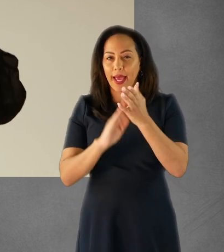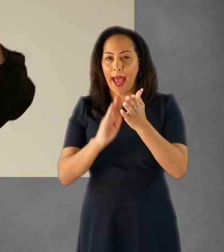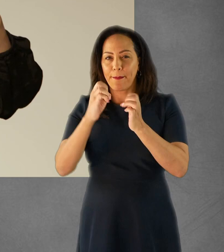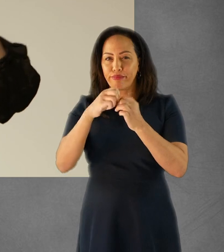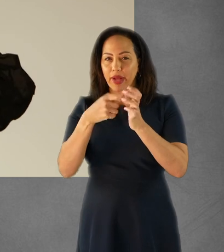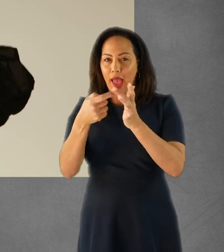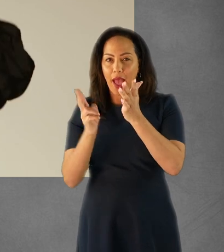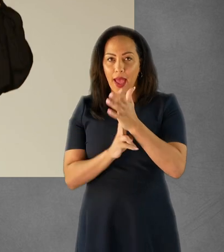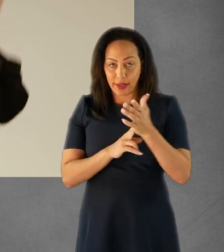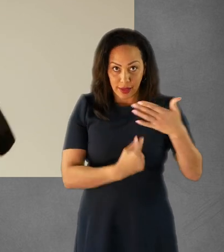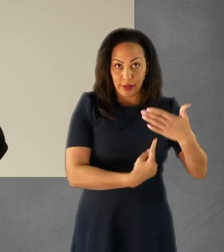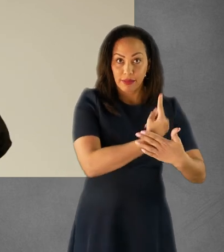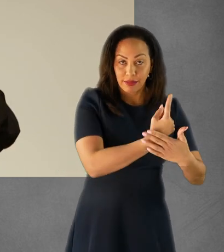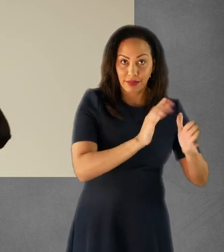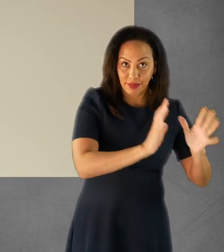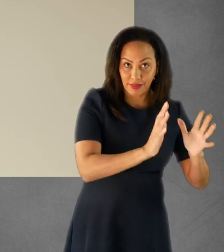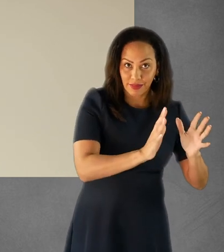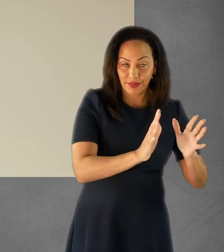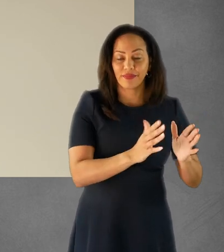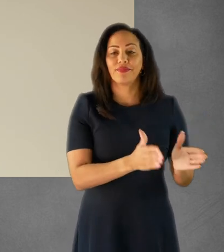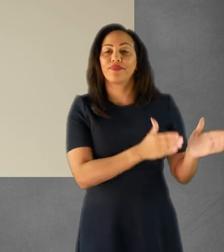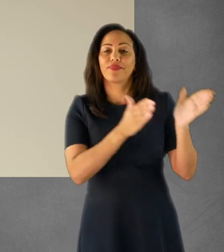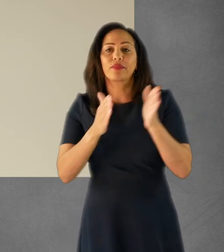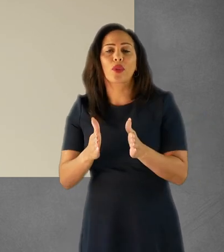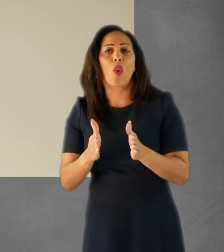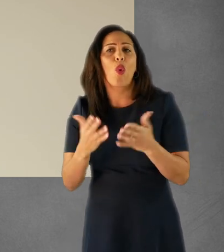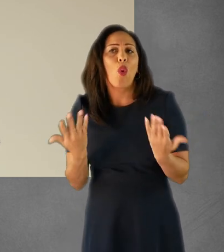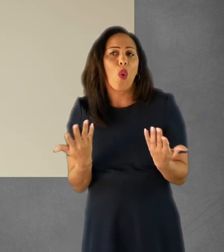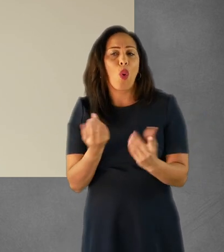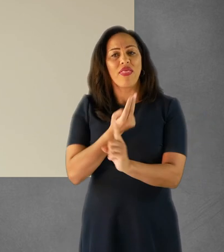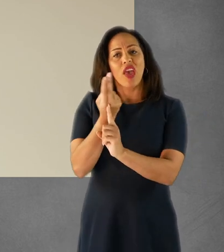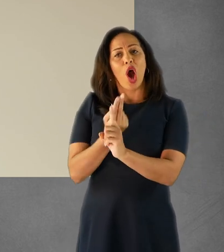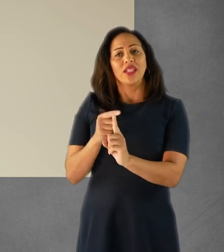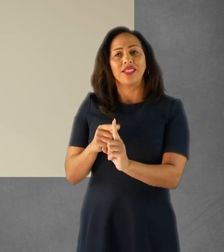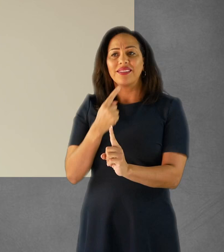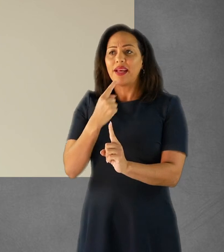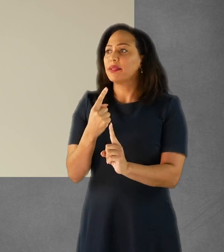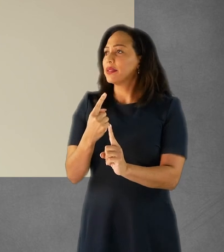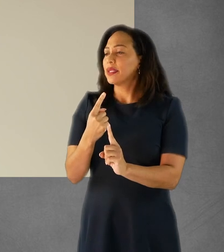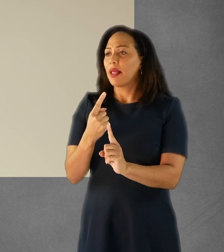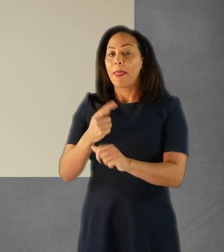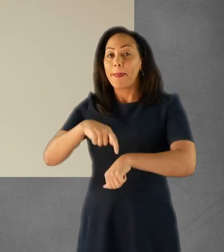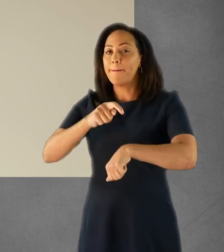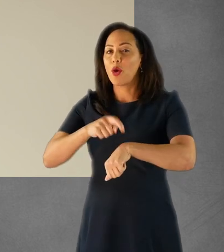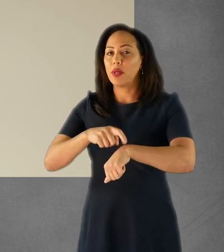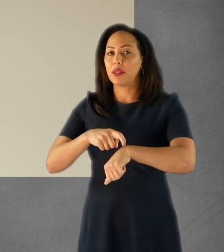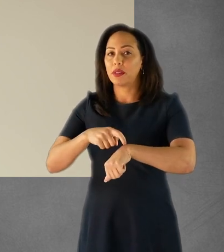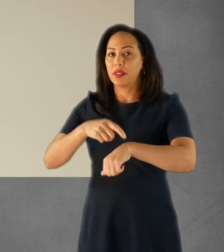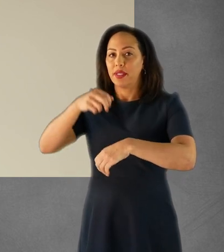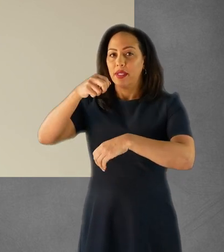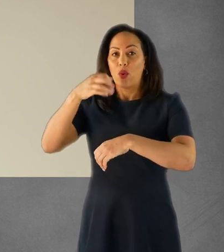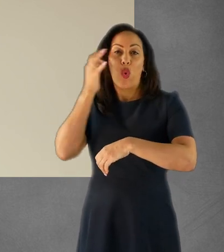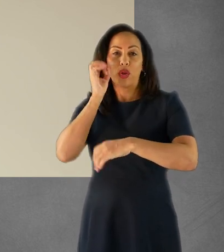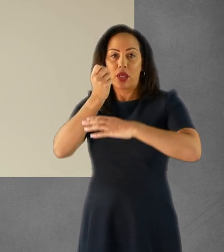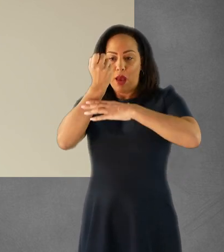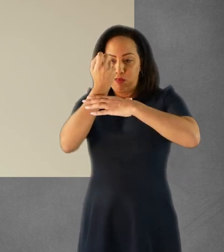about the moment he enters the water. And it can also be this kind of doomsday event, which nobody knows what it